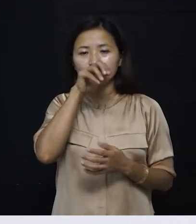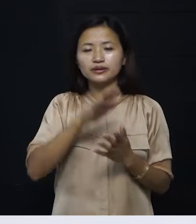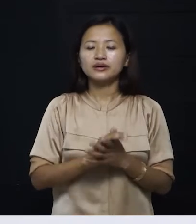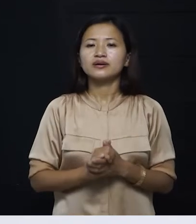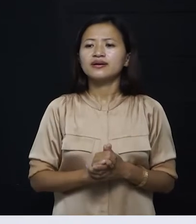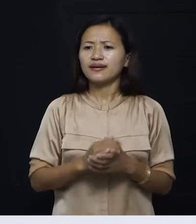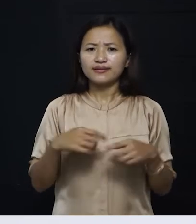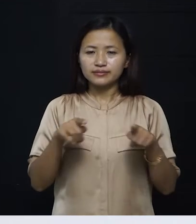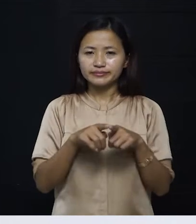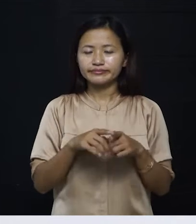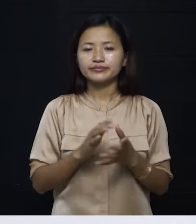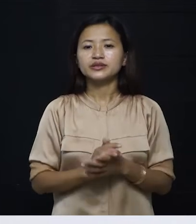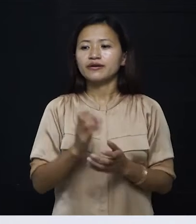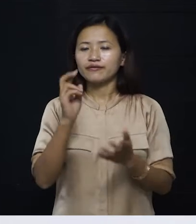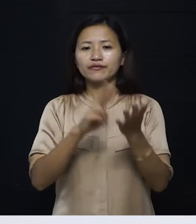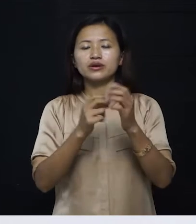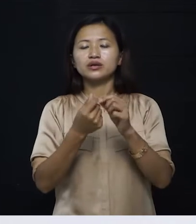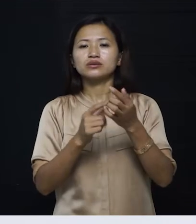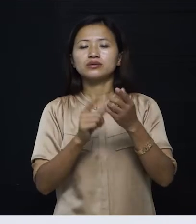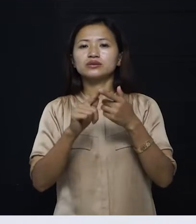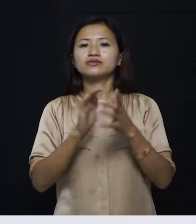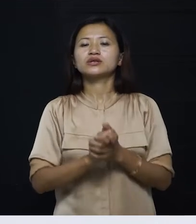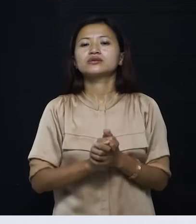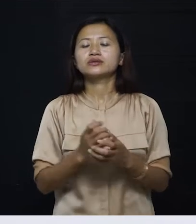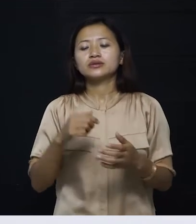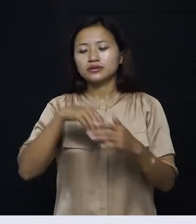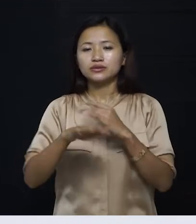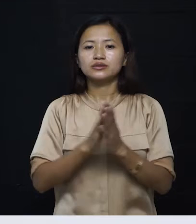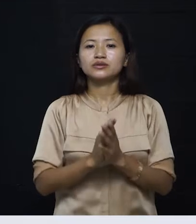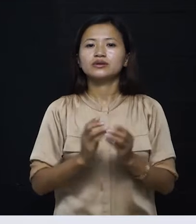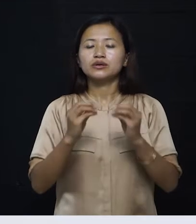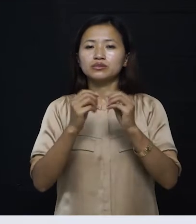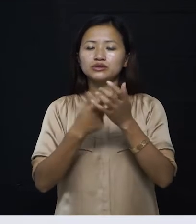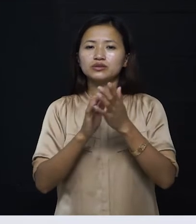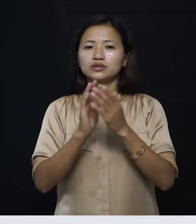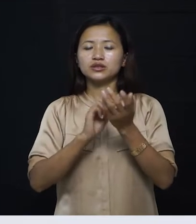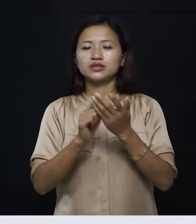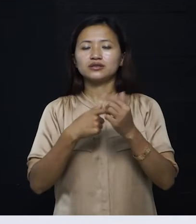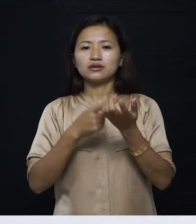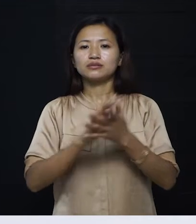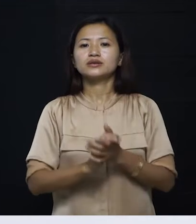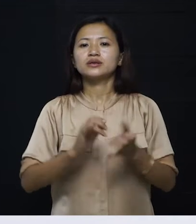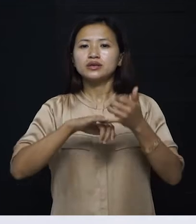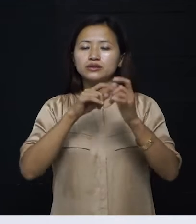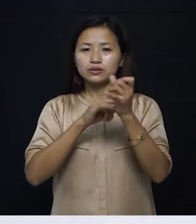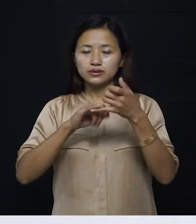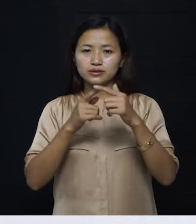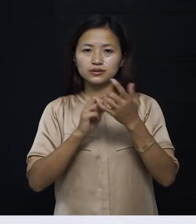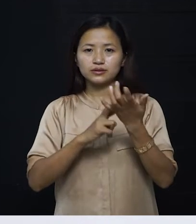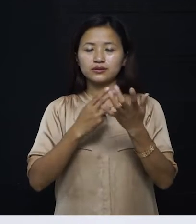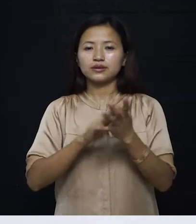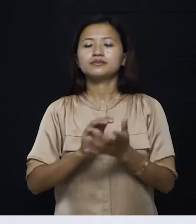no unit of value in the barter system, okay? So that was the problem that was faced in the barter